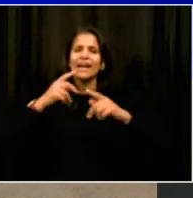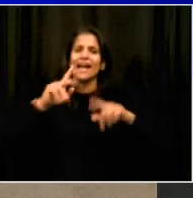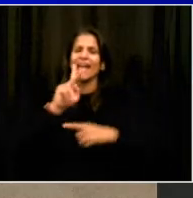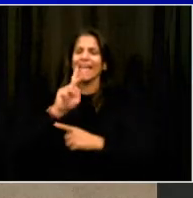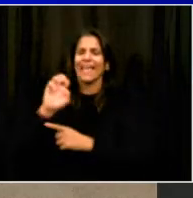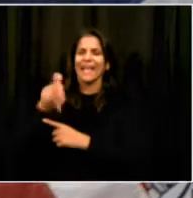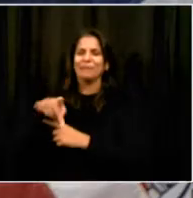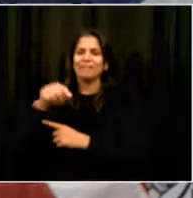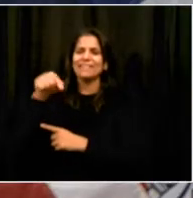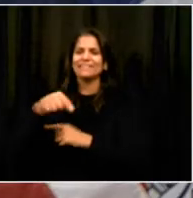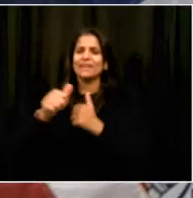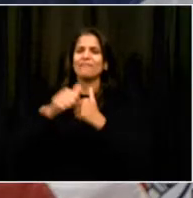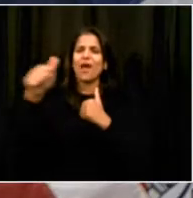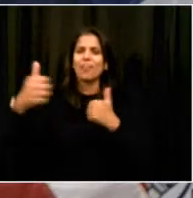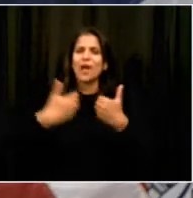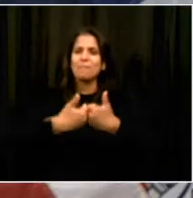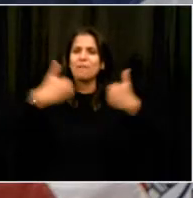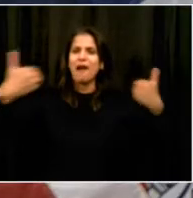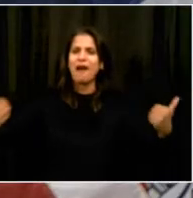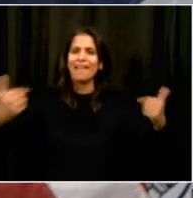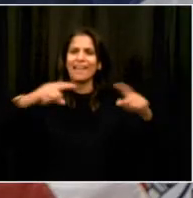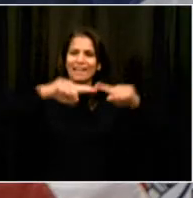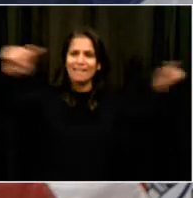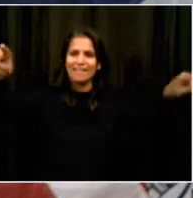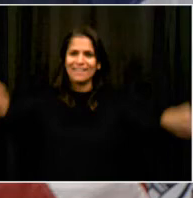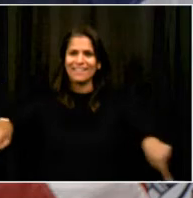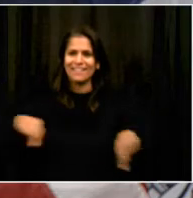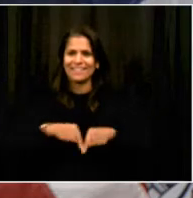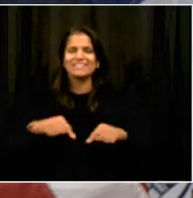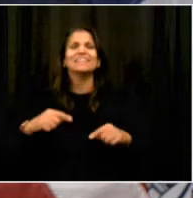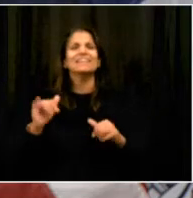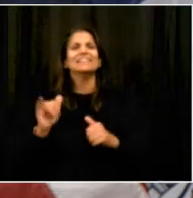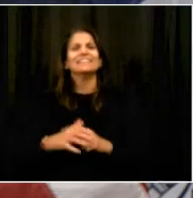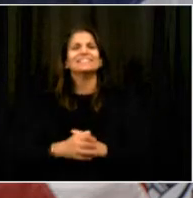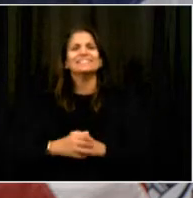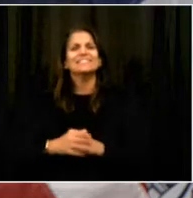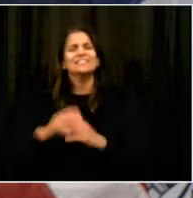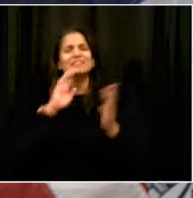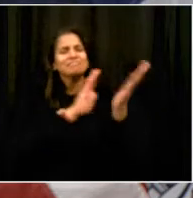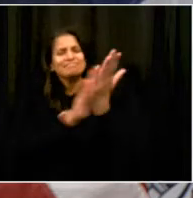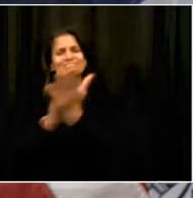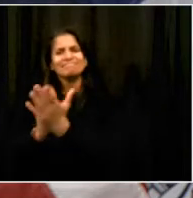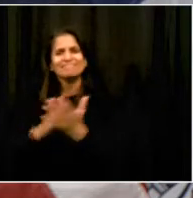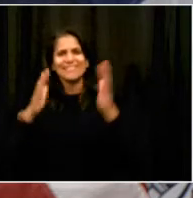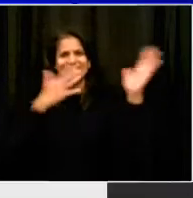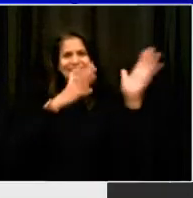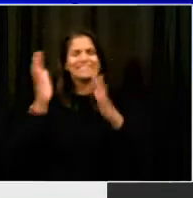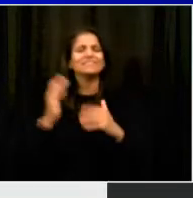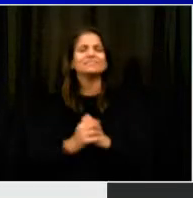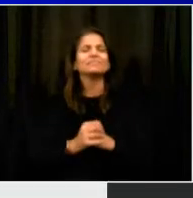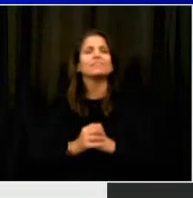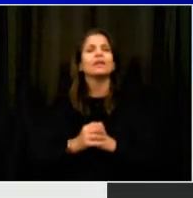prizes as part of it. So everyone come forward and sign up at